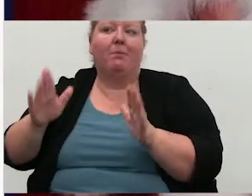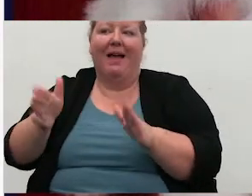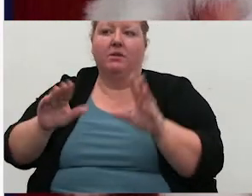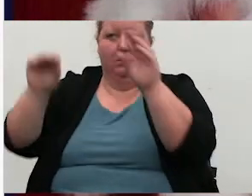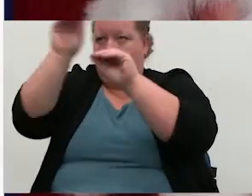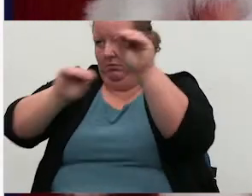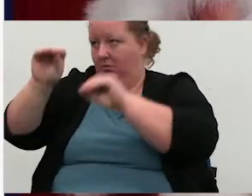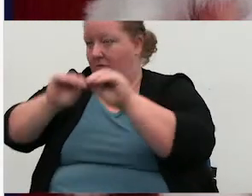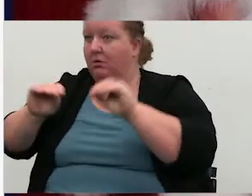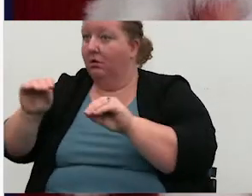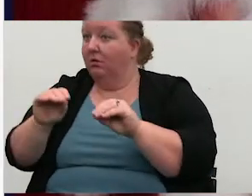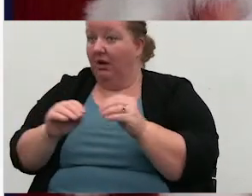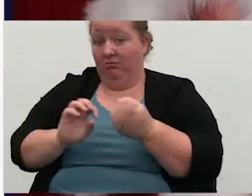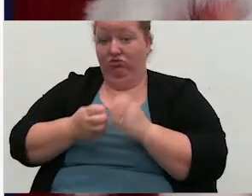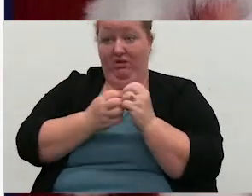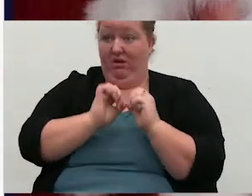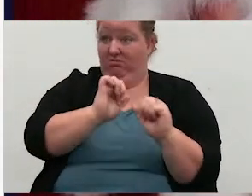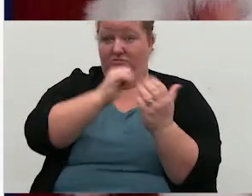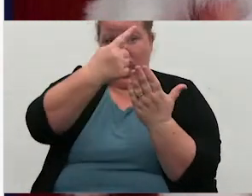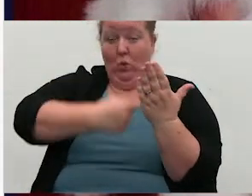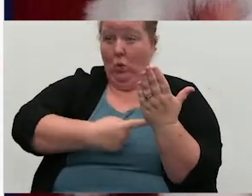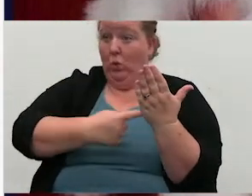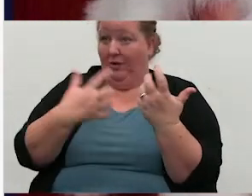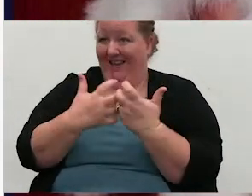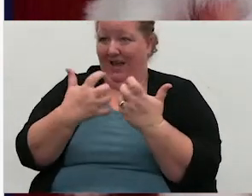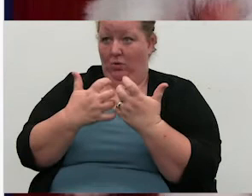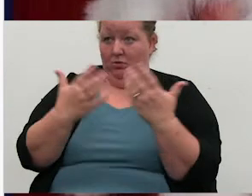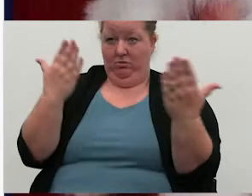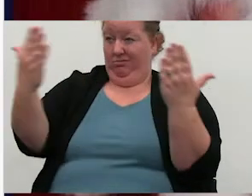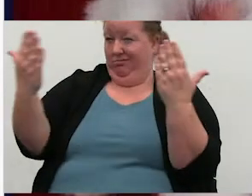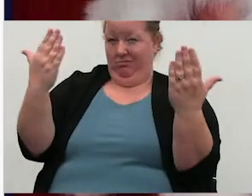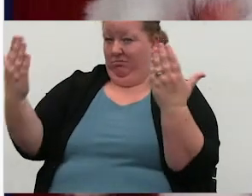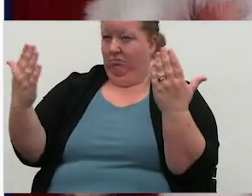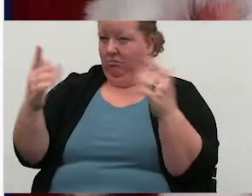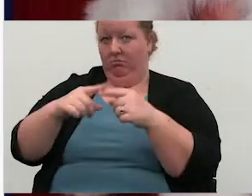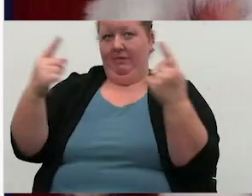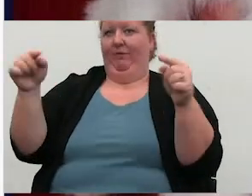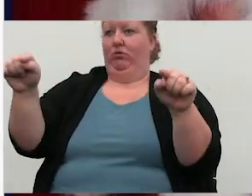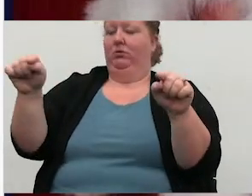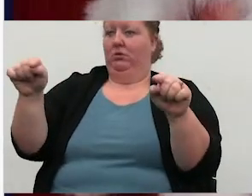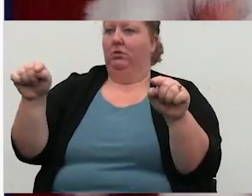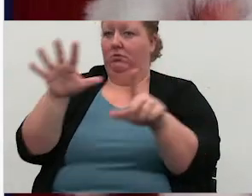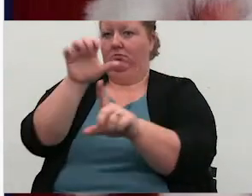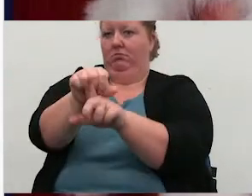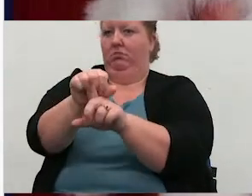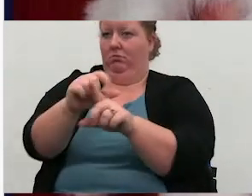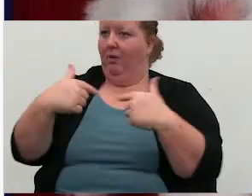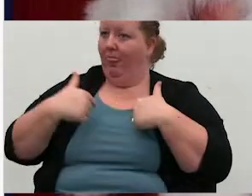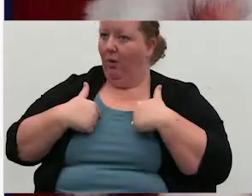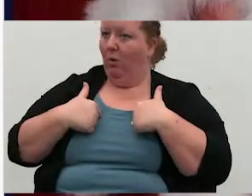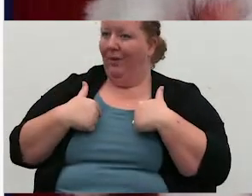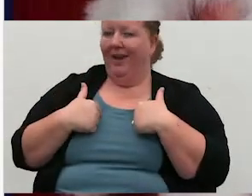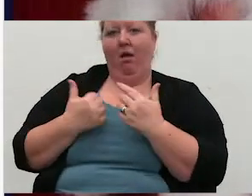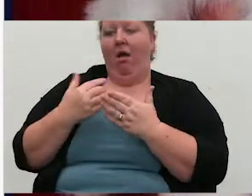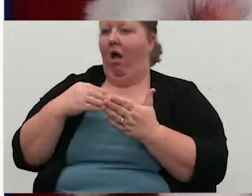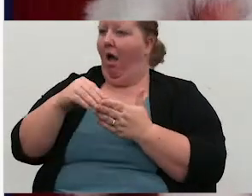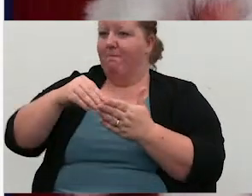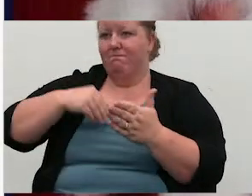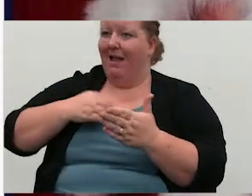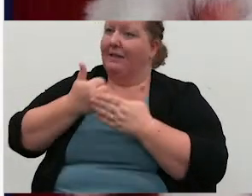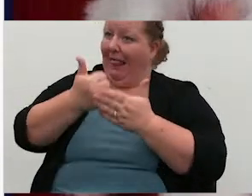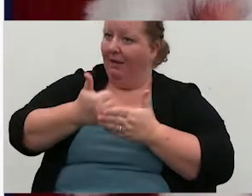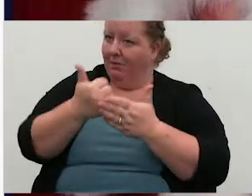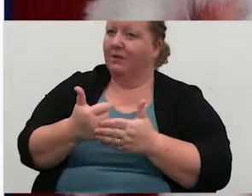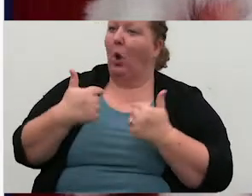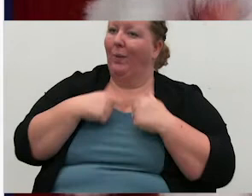out and make up its own rules for how to distinguish between the two. And then we go in as unpaid helpers and correct